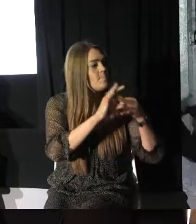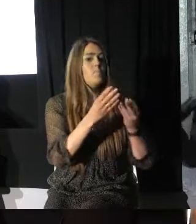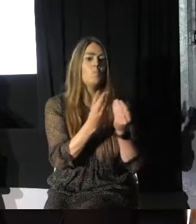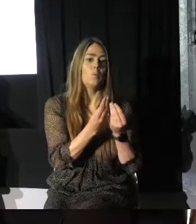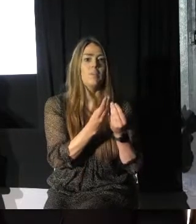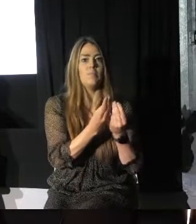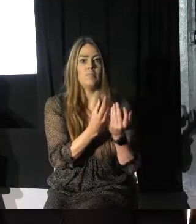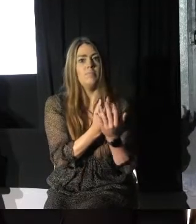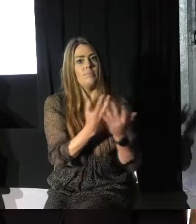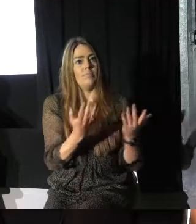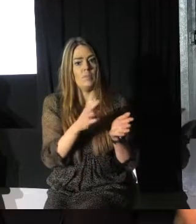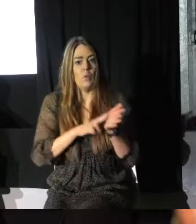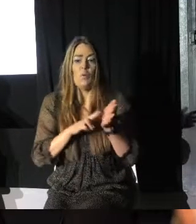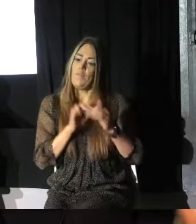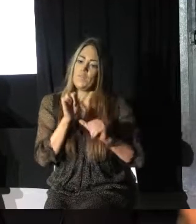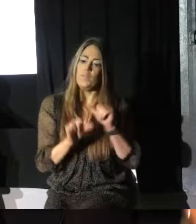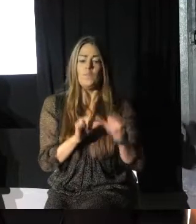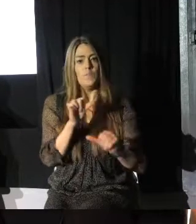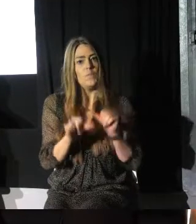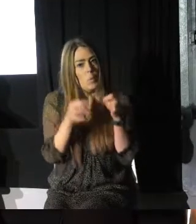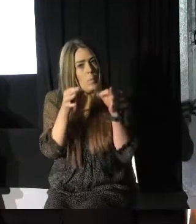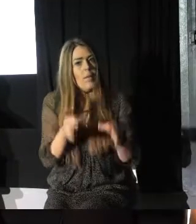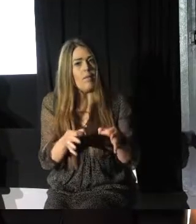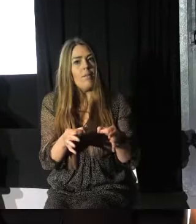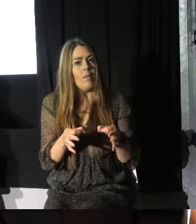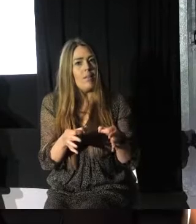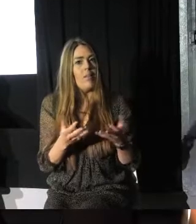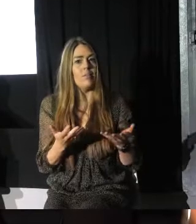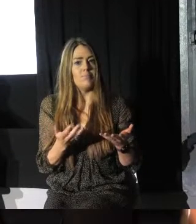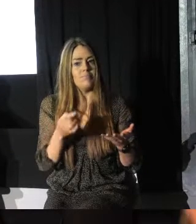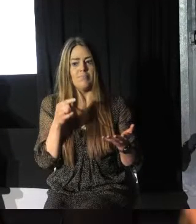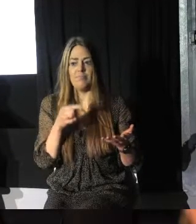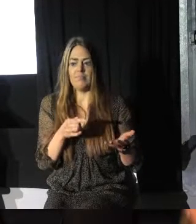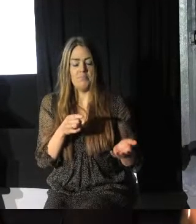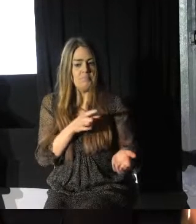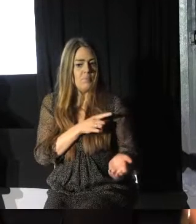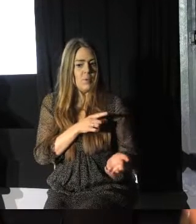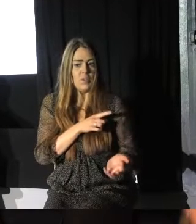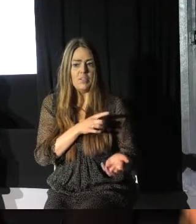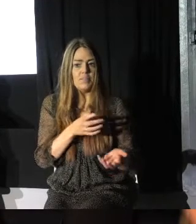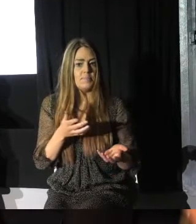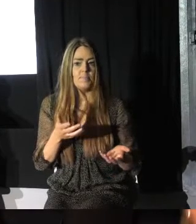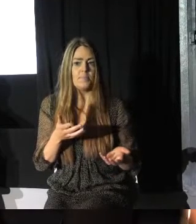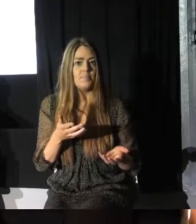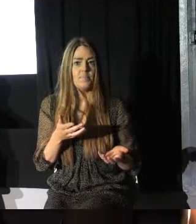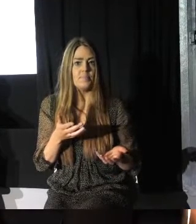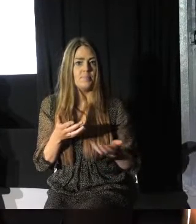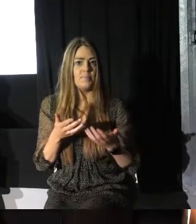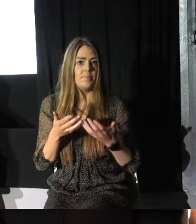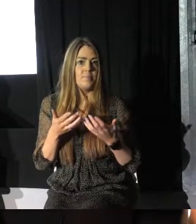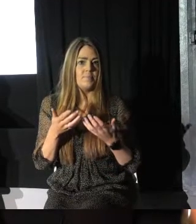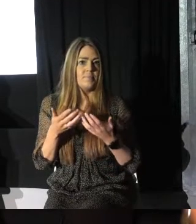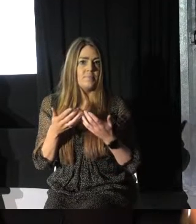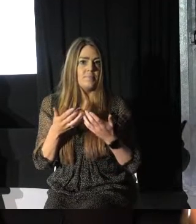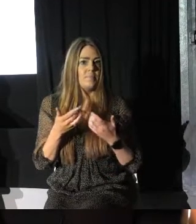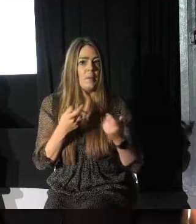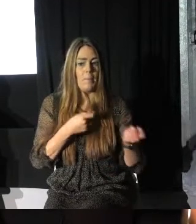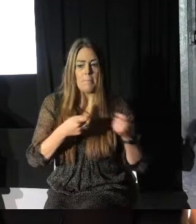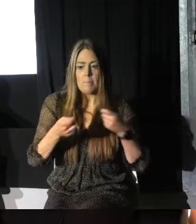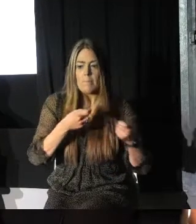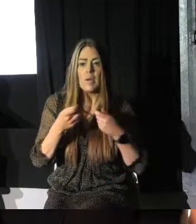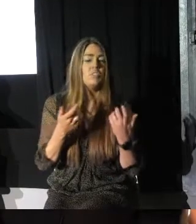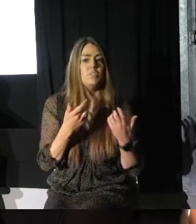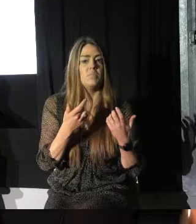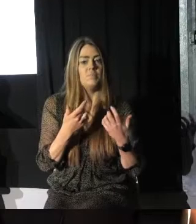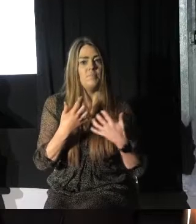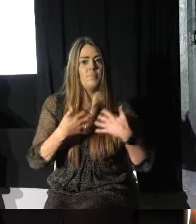those usual formal processes, and it simply, because of merchant venturers, because of sort of whichever vested